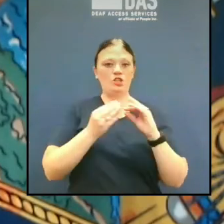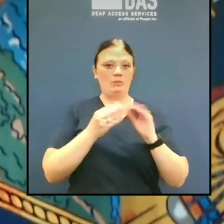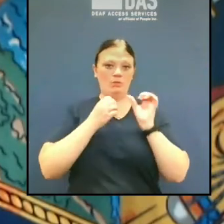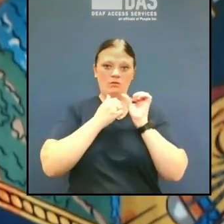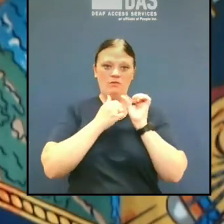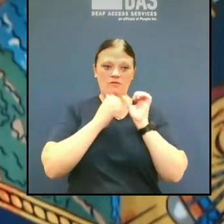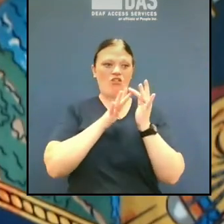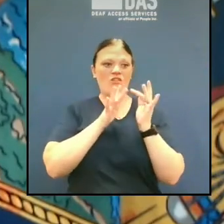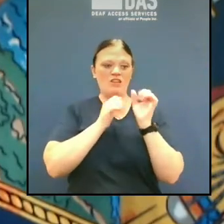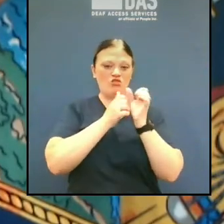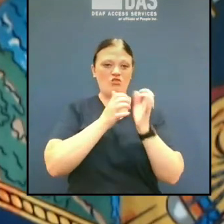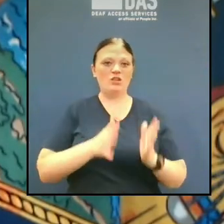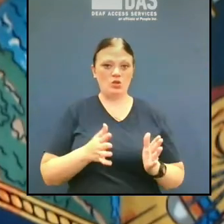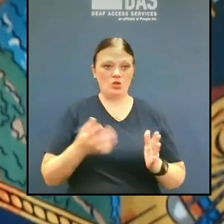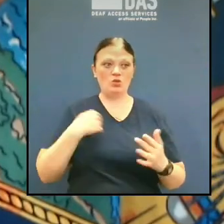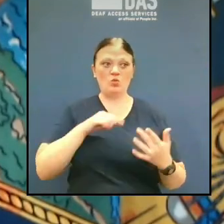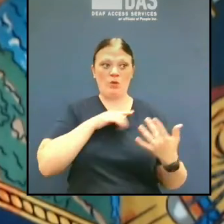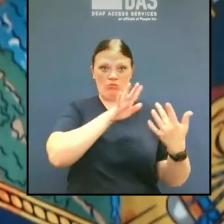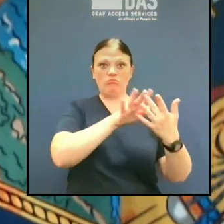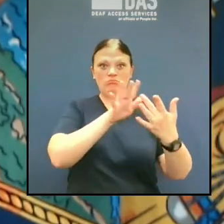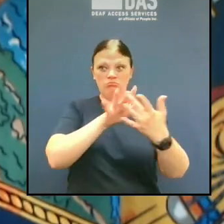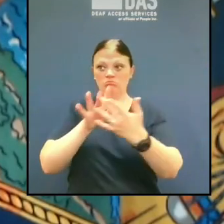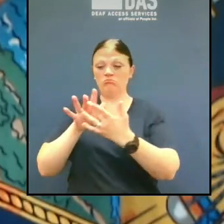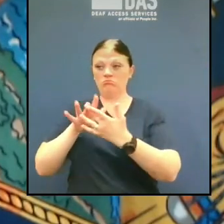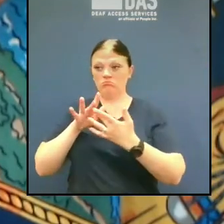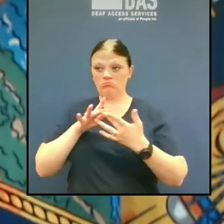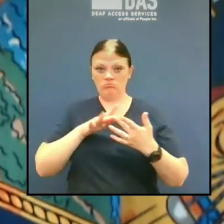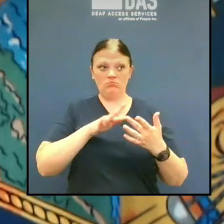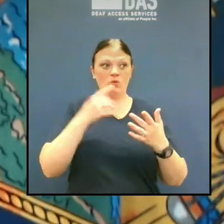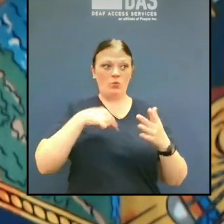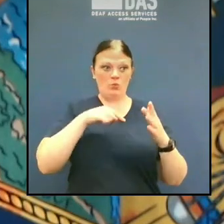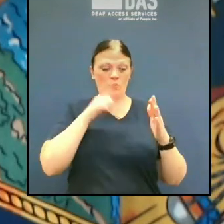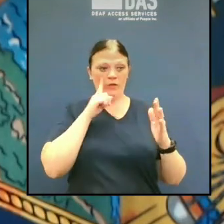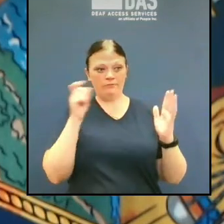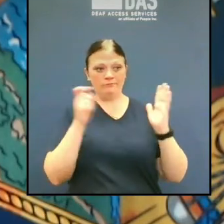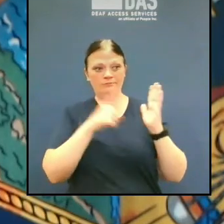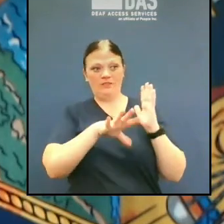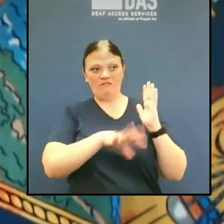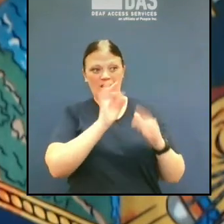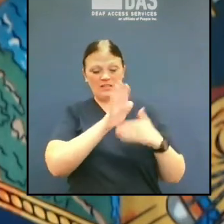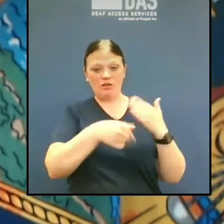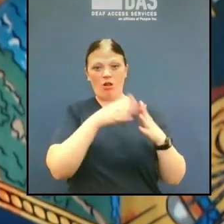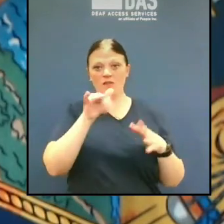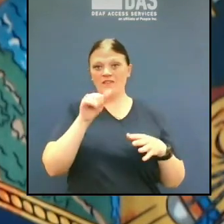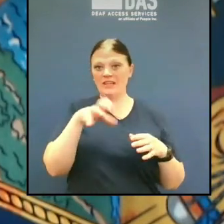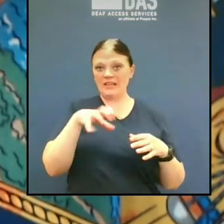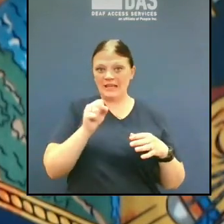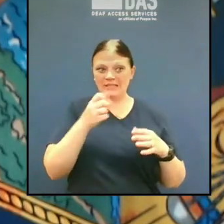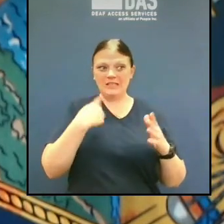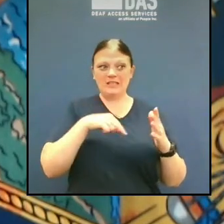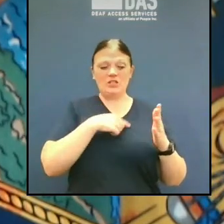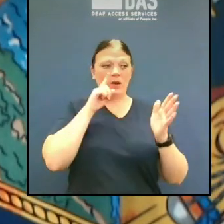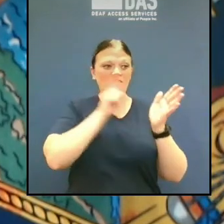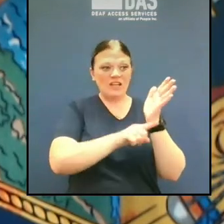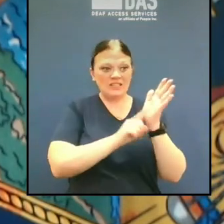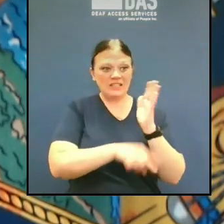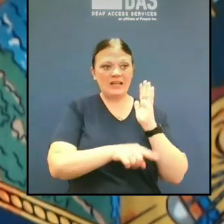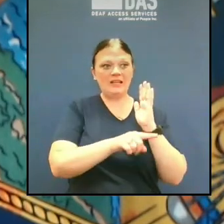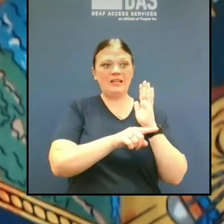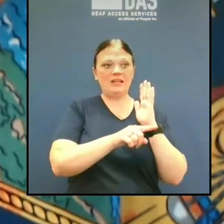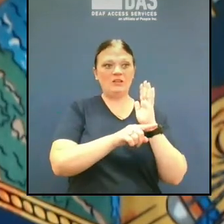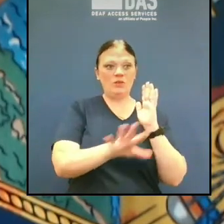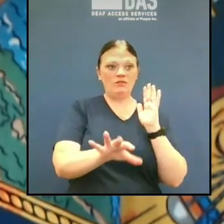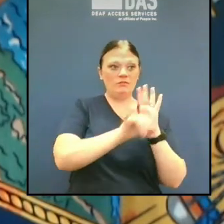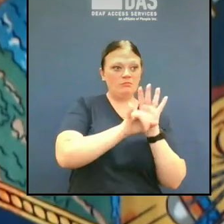and we're getting to our contacts. We're getting to our cases. We're investigating those cases. We're identifying their contacts